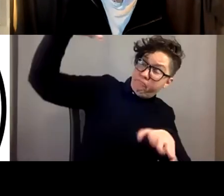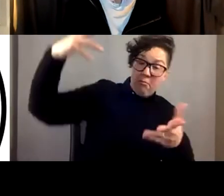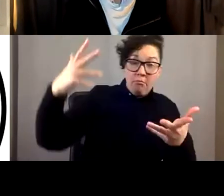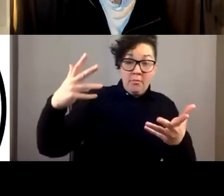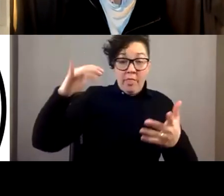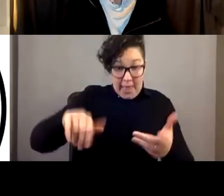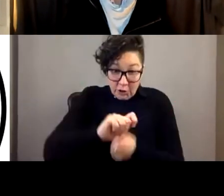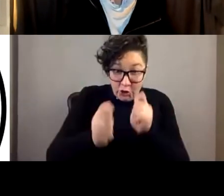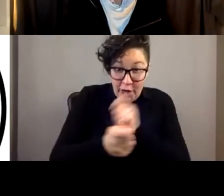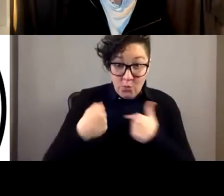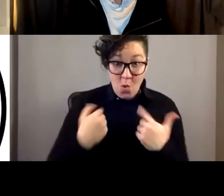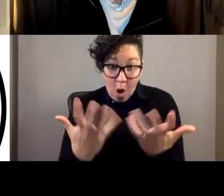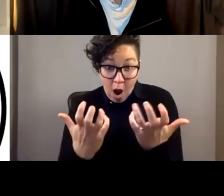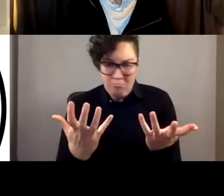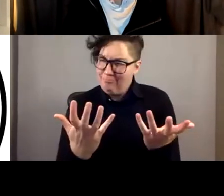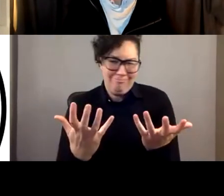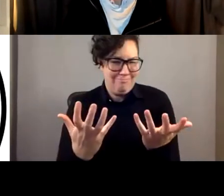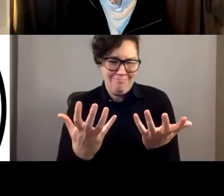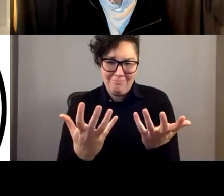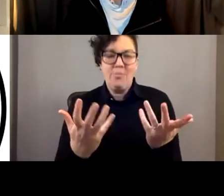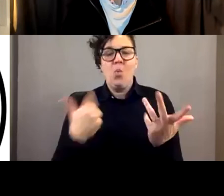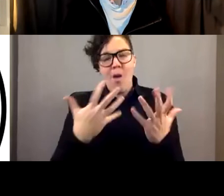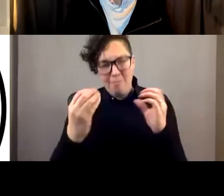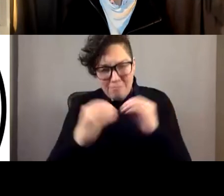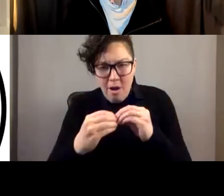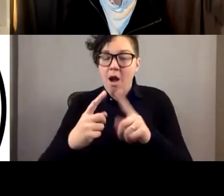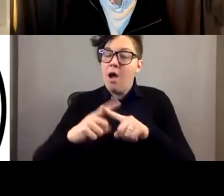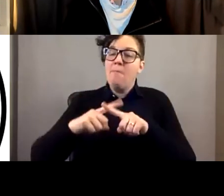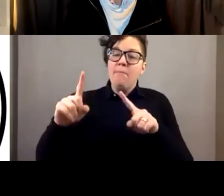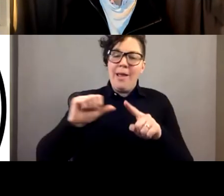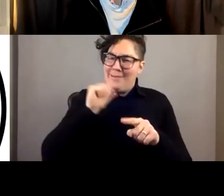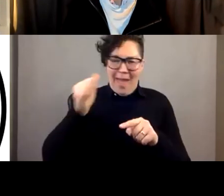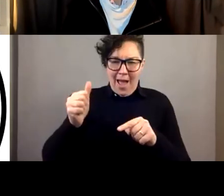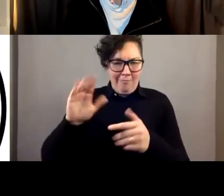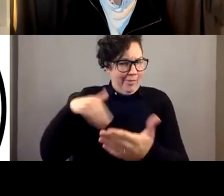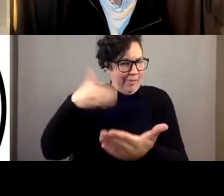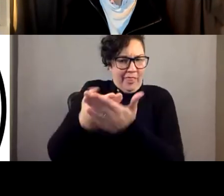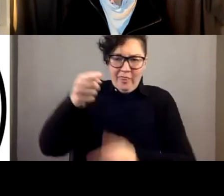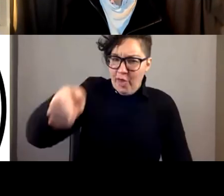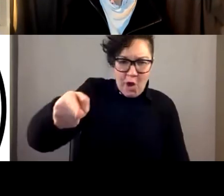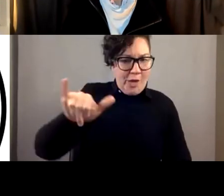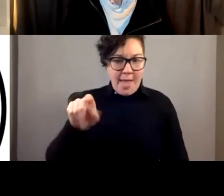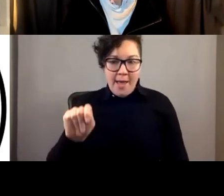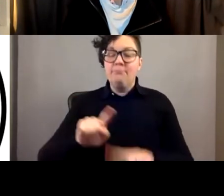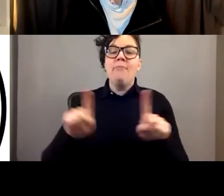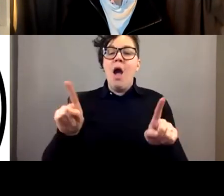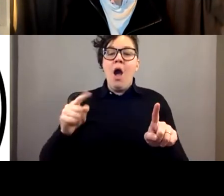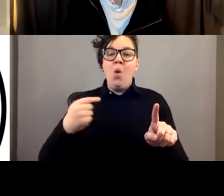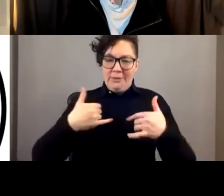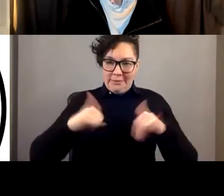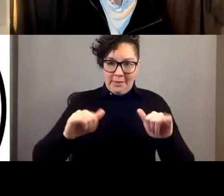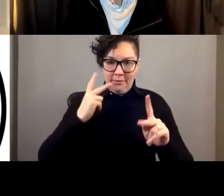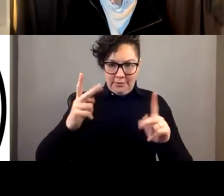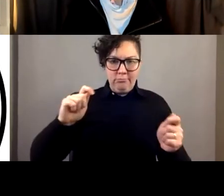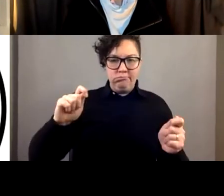end of this process. And yet we can come around. We see massive changes in people's opinion about whether or not